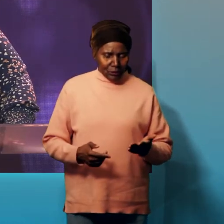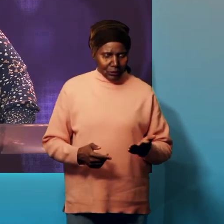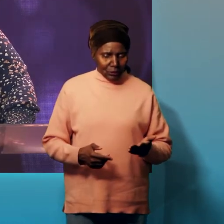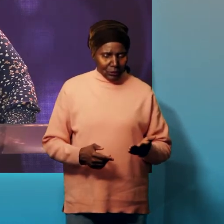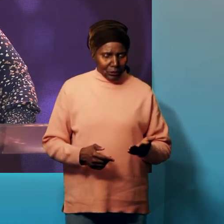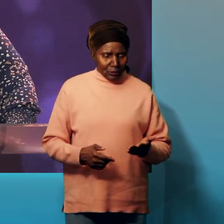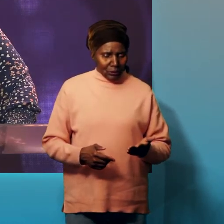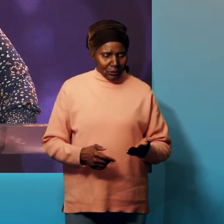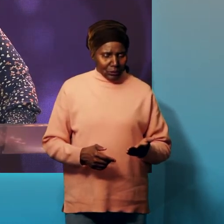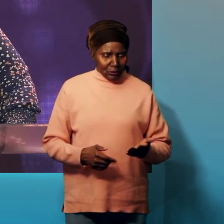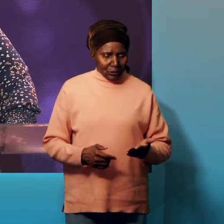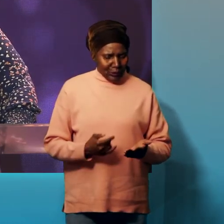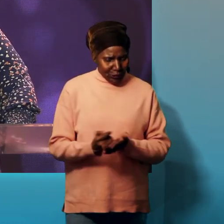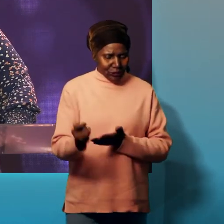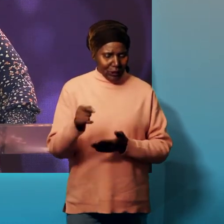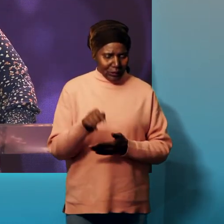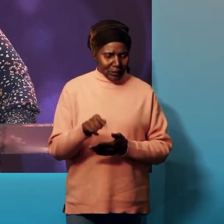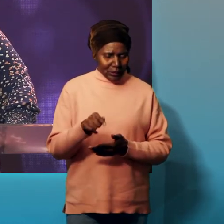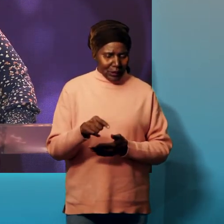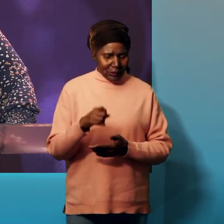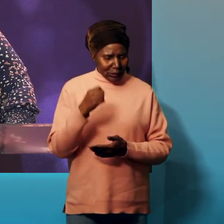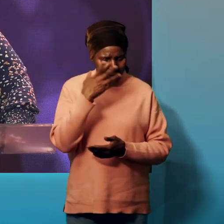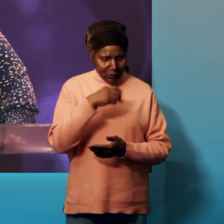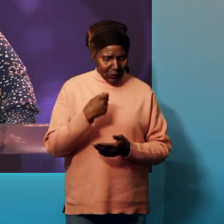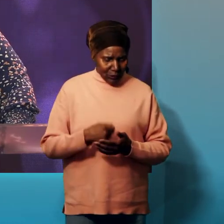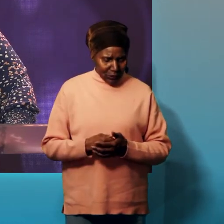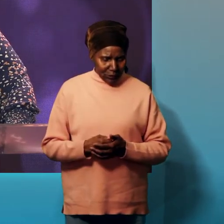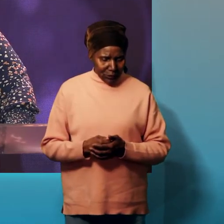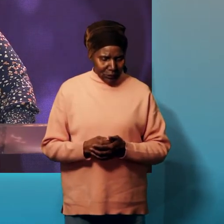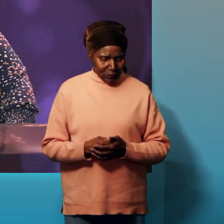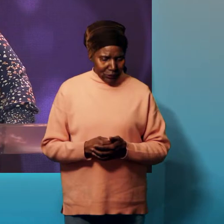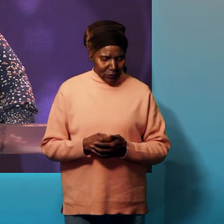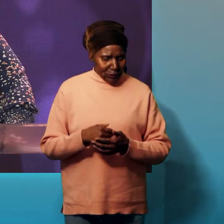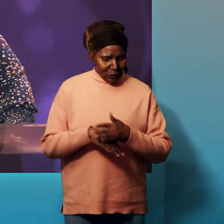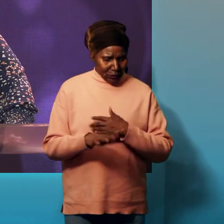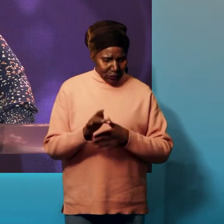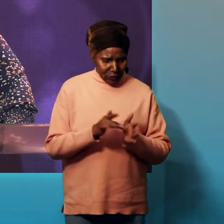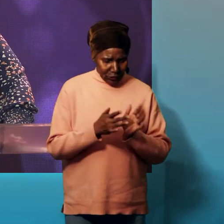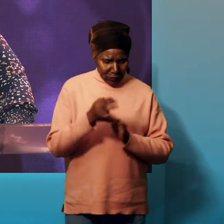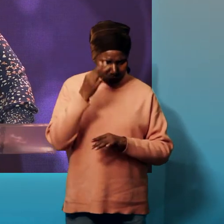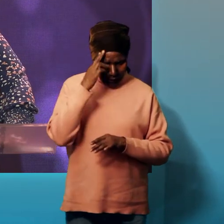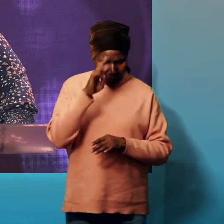Bring your healing power to brokenness.